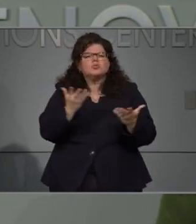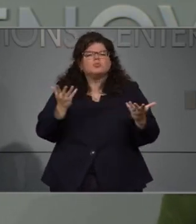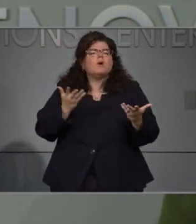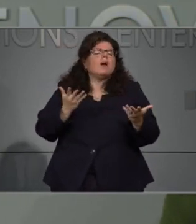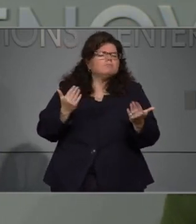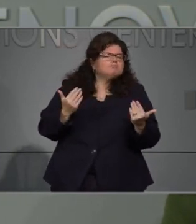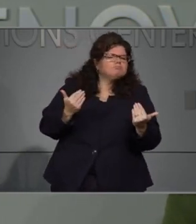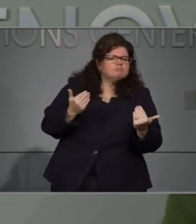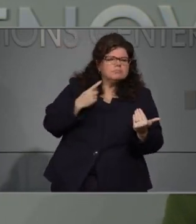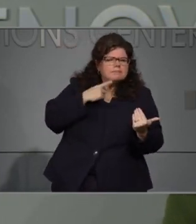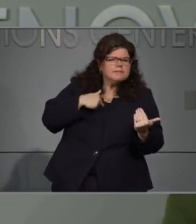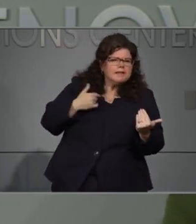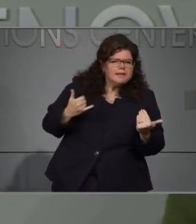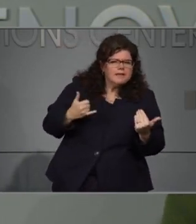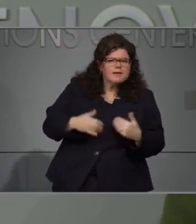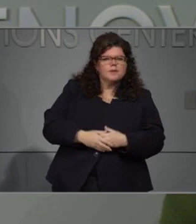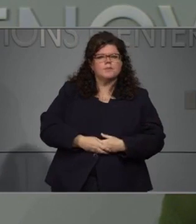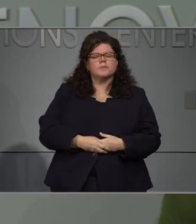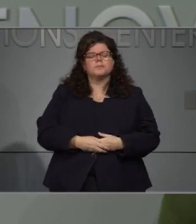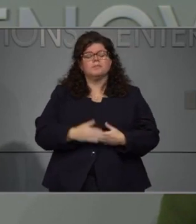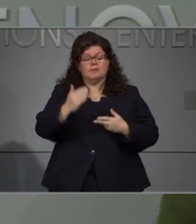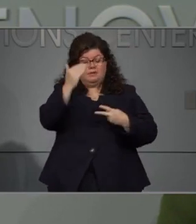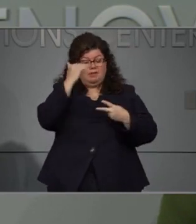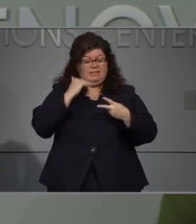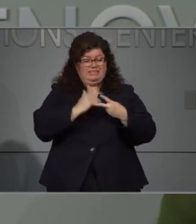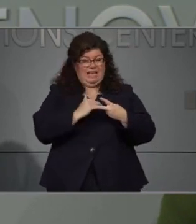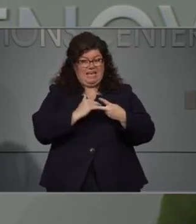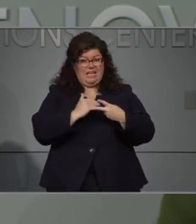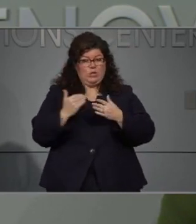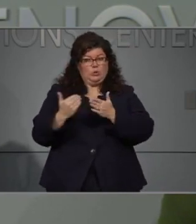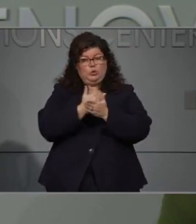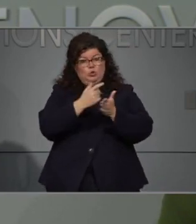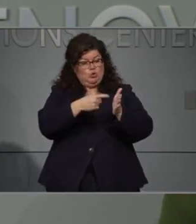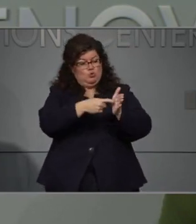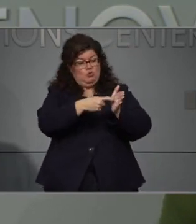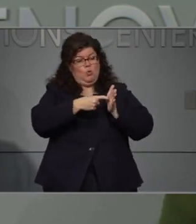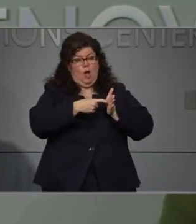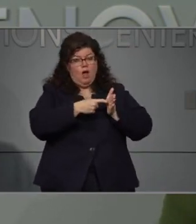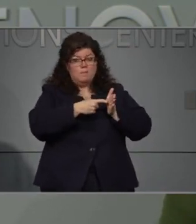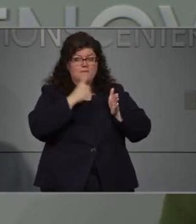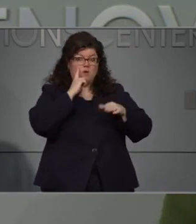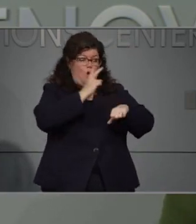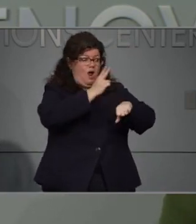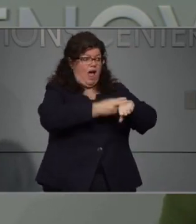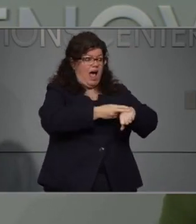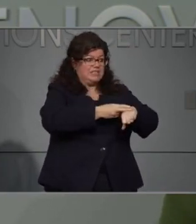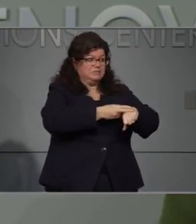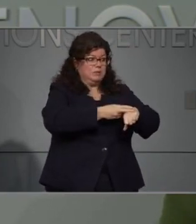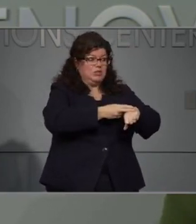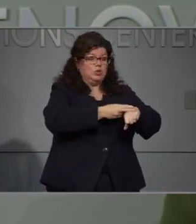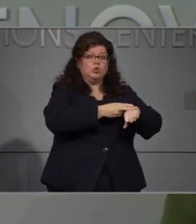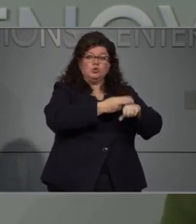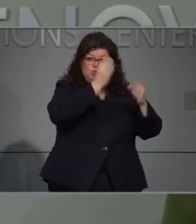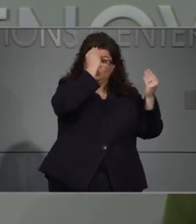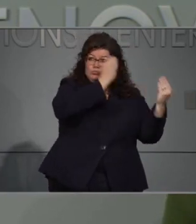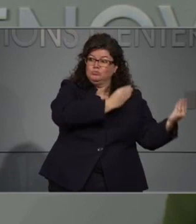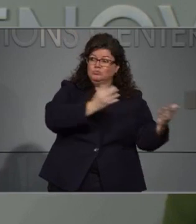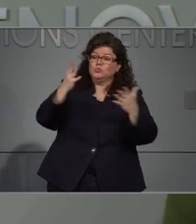the new mandate from the administration for hospitals to report straight to the federal